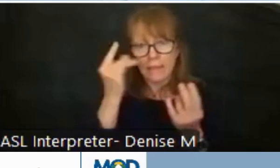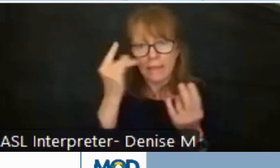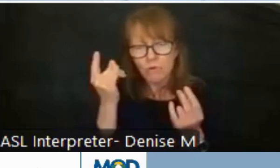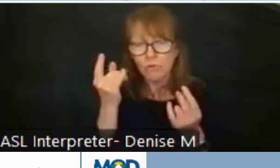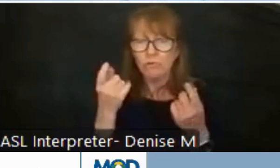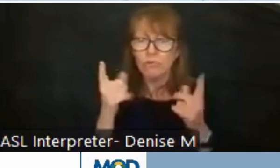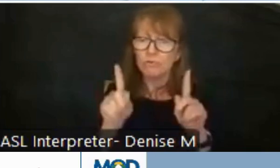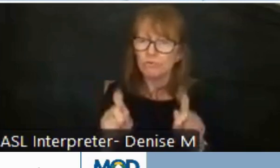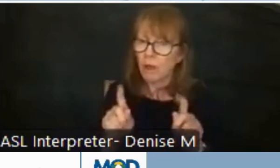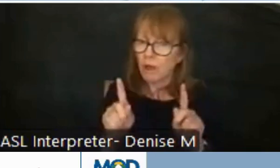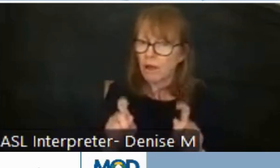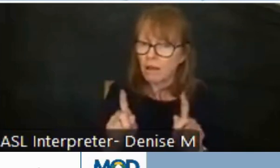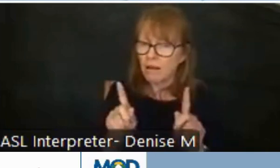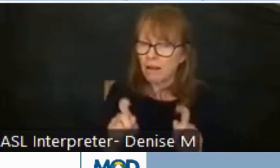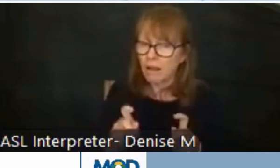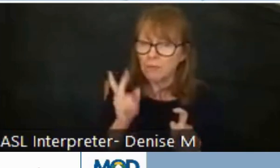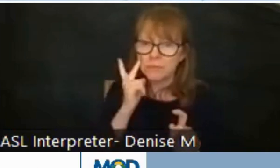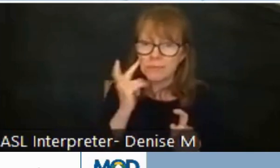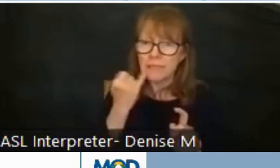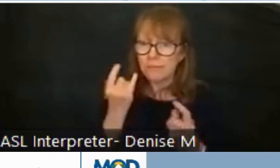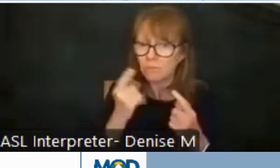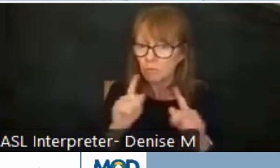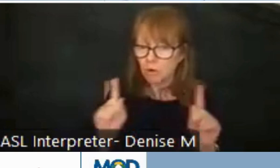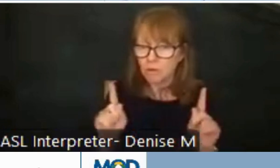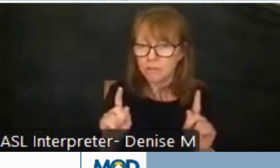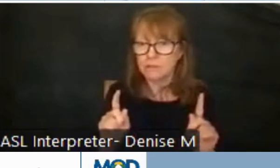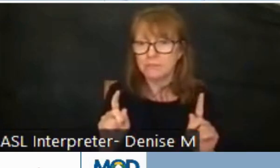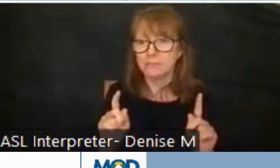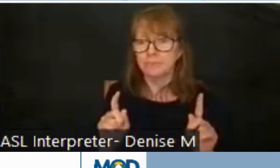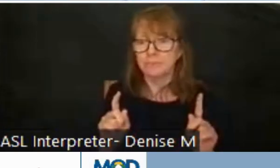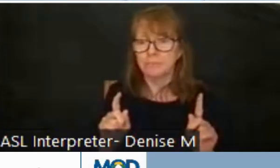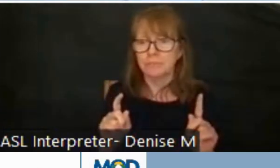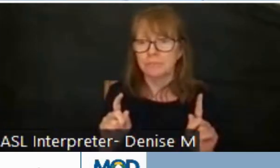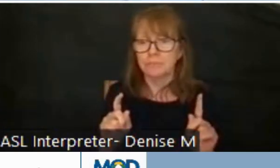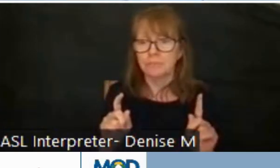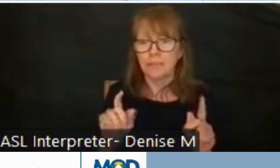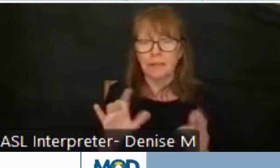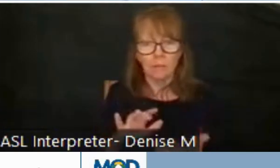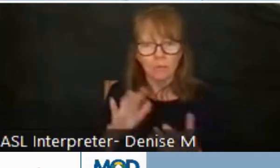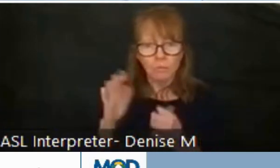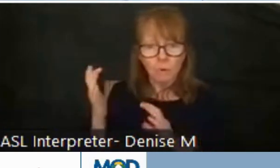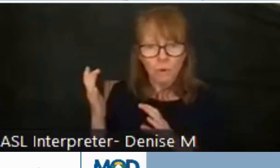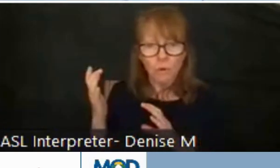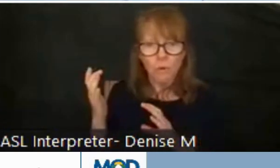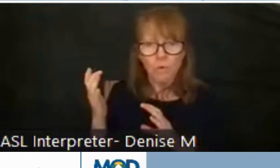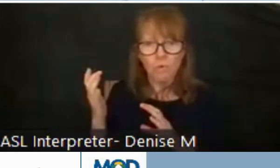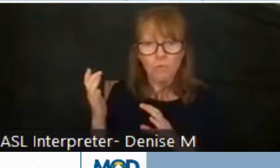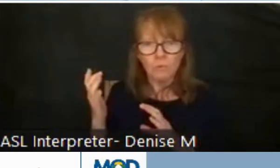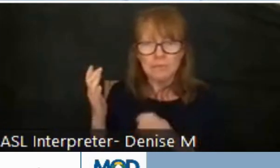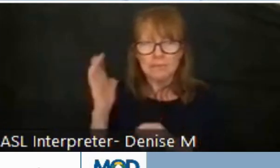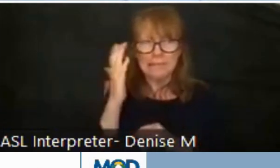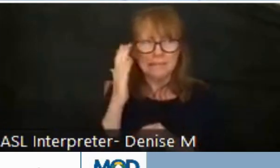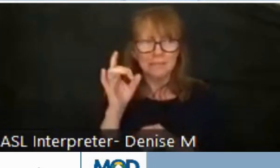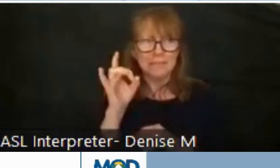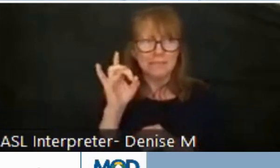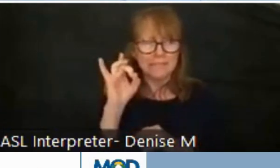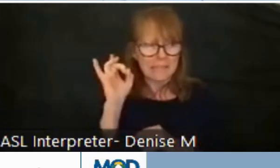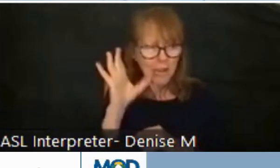to see if it could work adequately for you. Don't be thrown if they suggest something that seems like a terrible